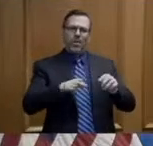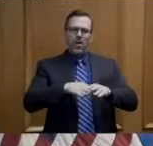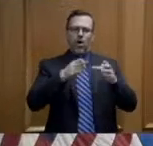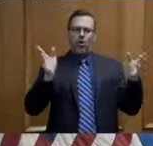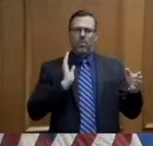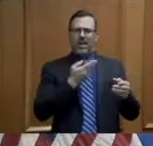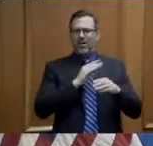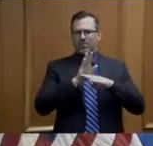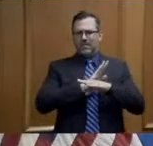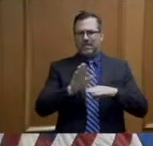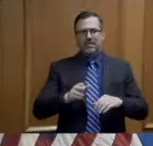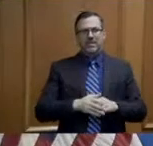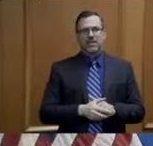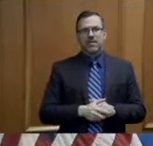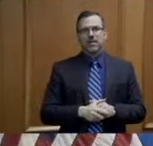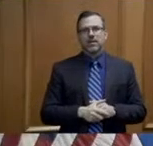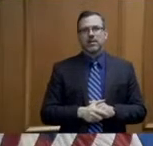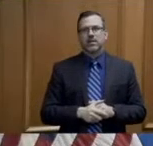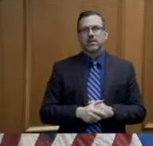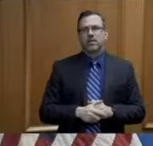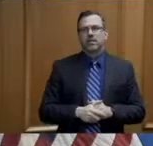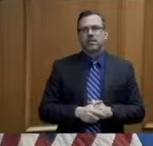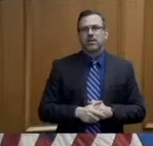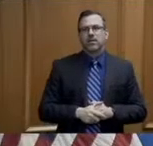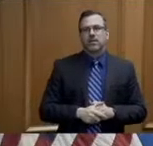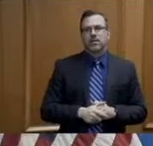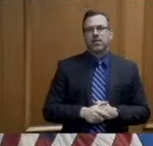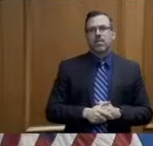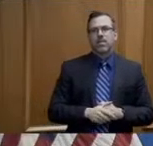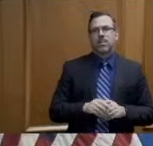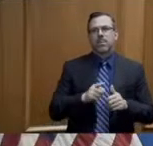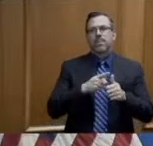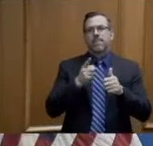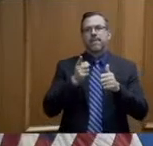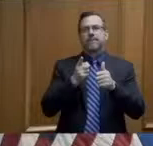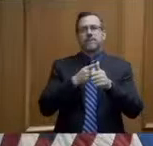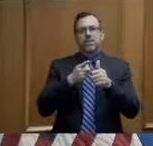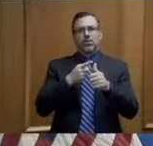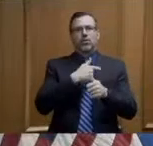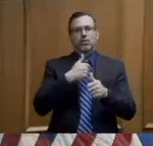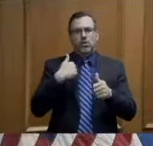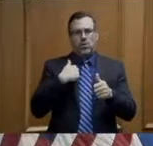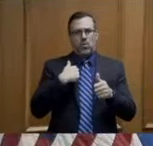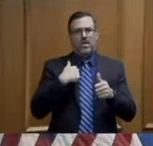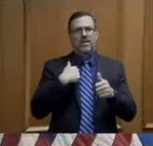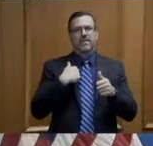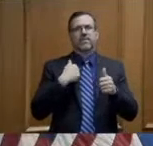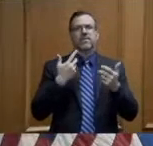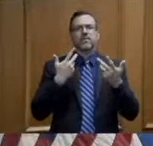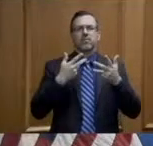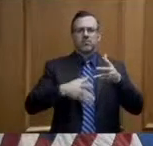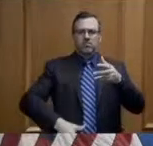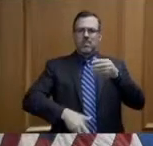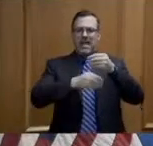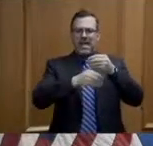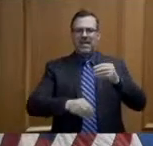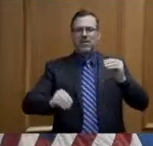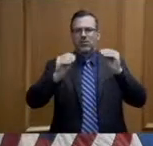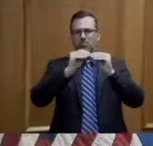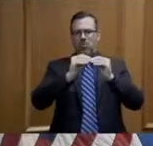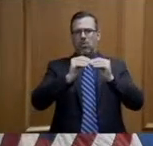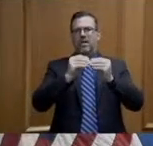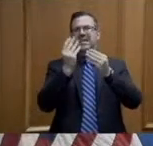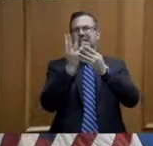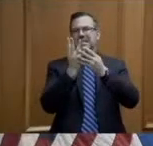in the past, but let me tell you what's different. First of all, we have expanded testing criteria. As he referenced, you